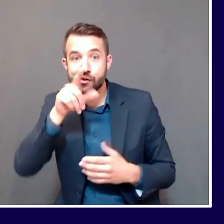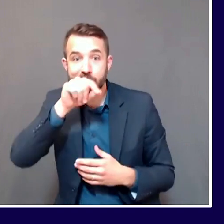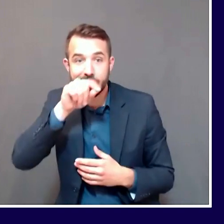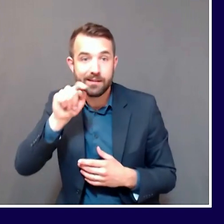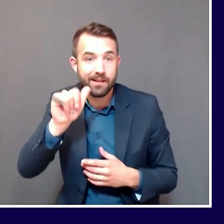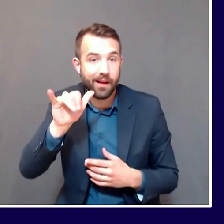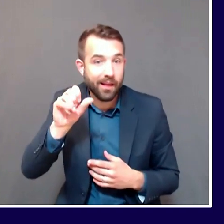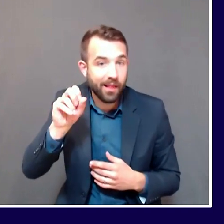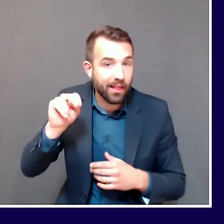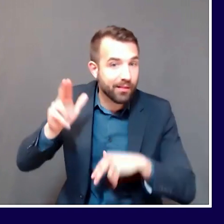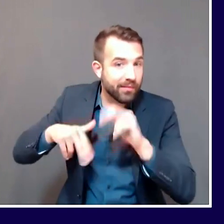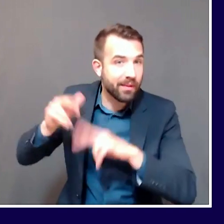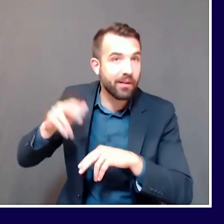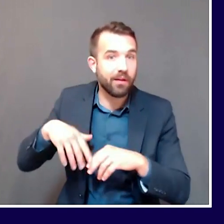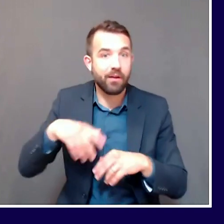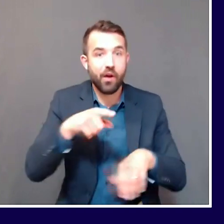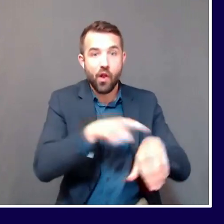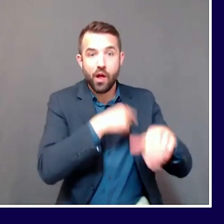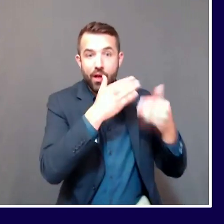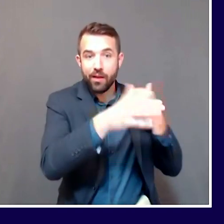care.